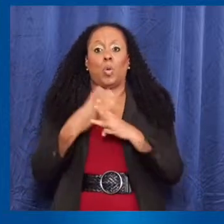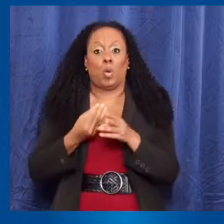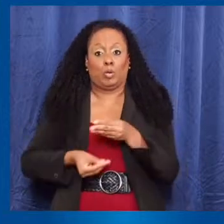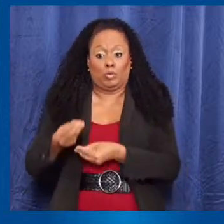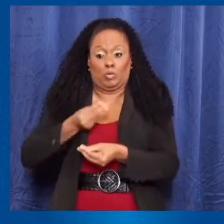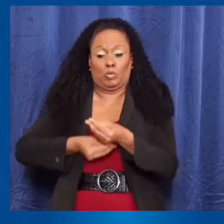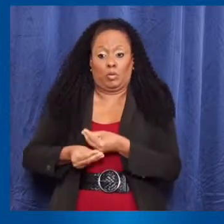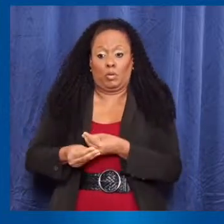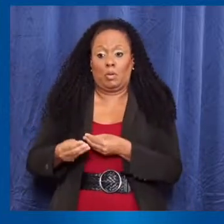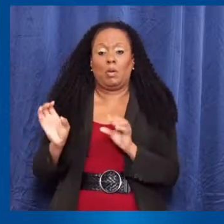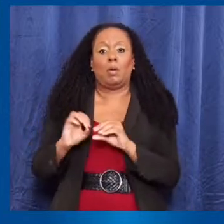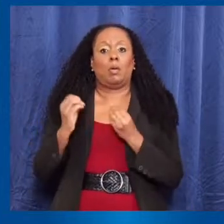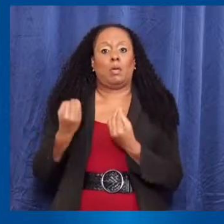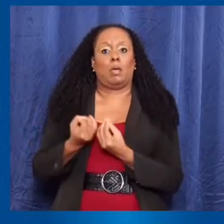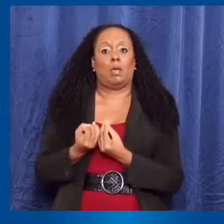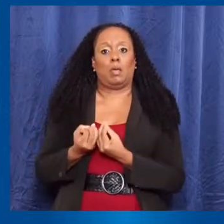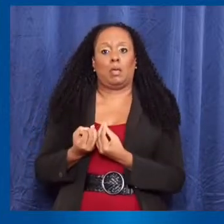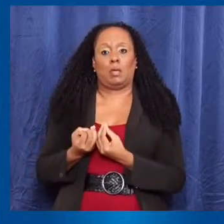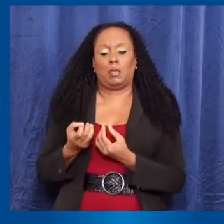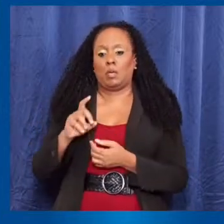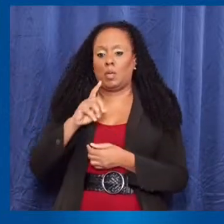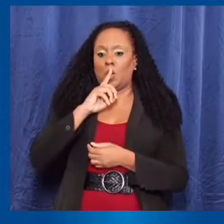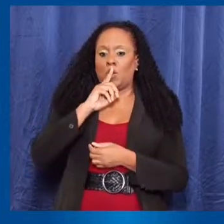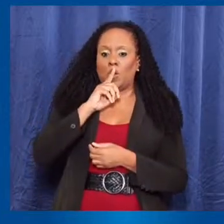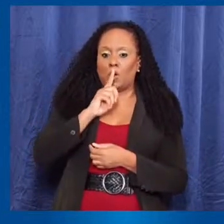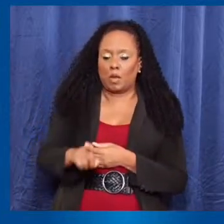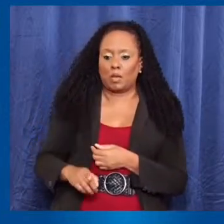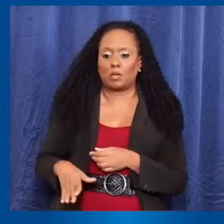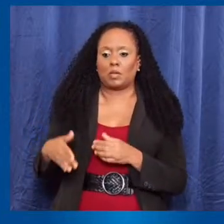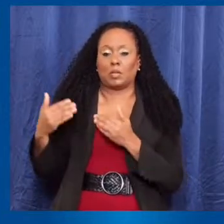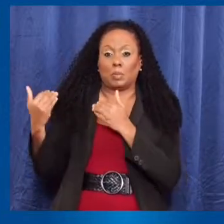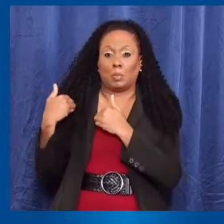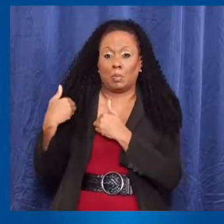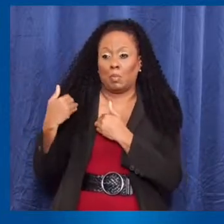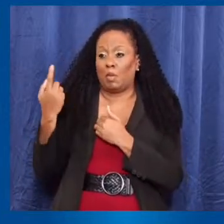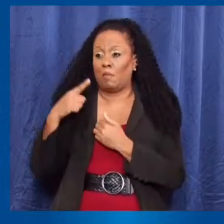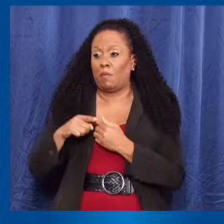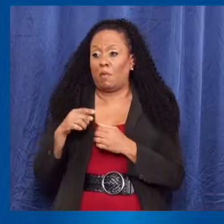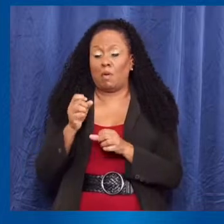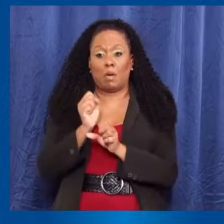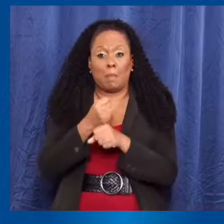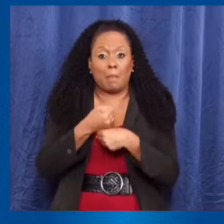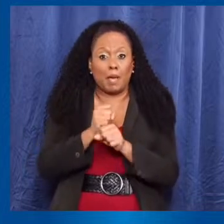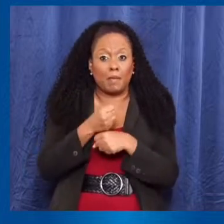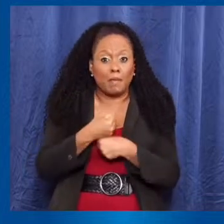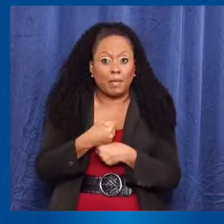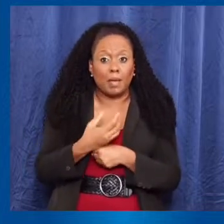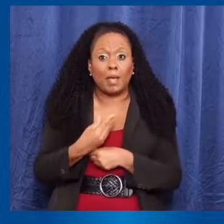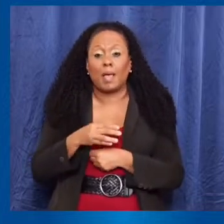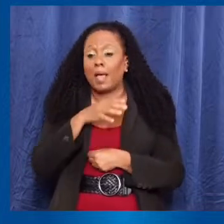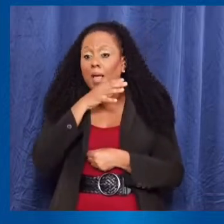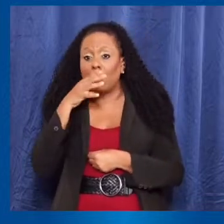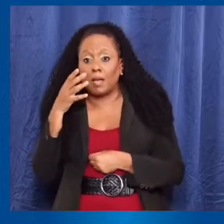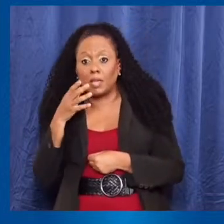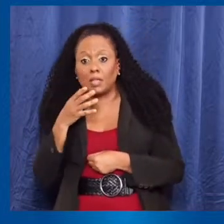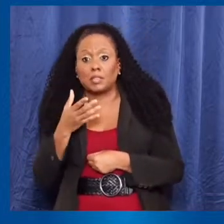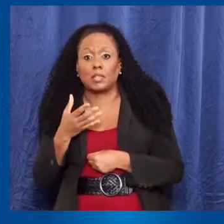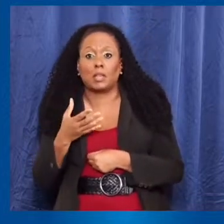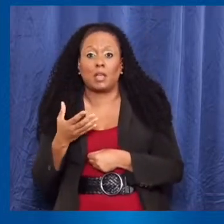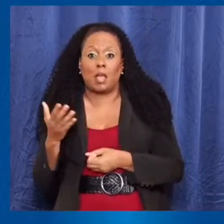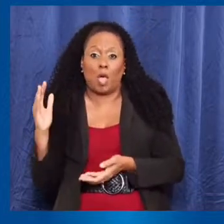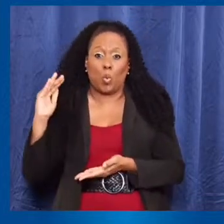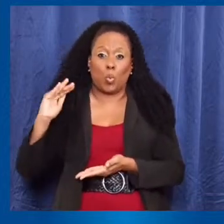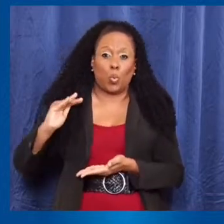been responsible for the decimation of our performance in agriculture and manufacturing, not because people were wicked, but because when